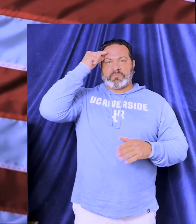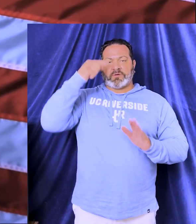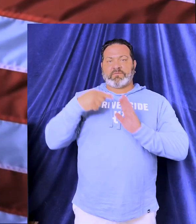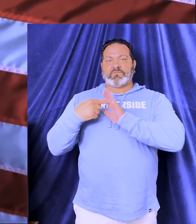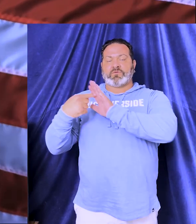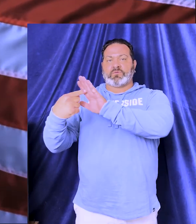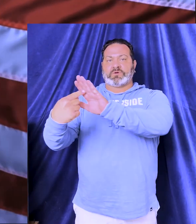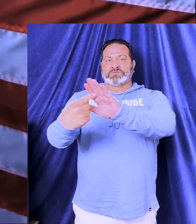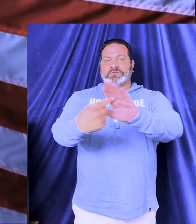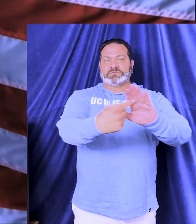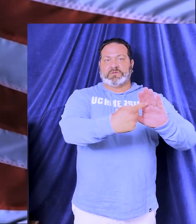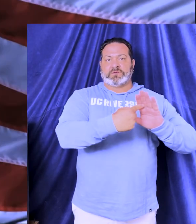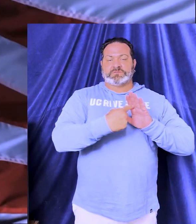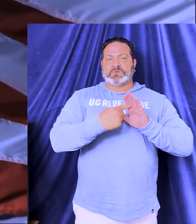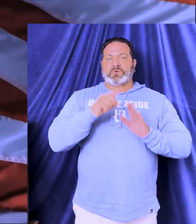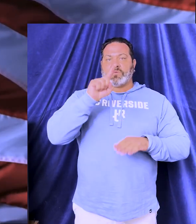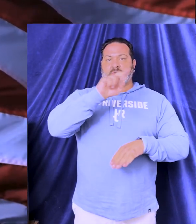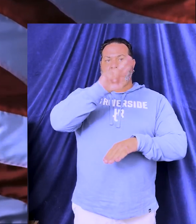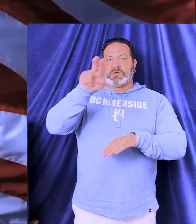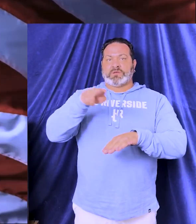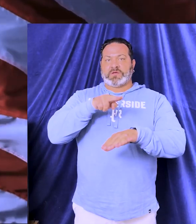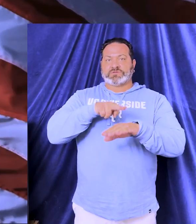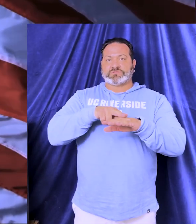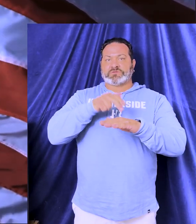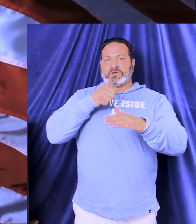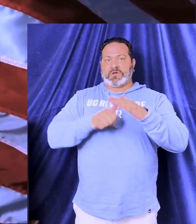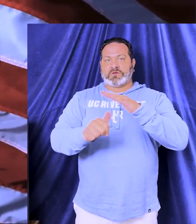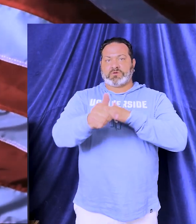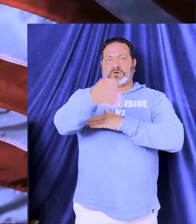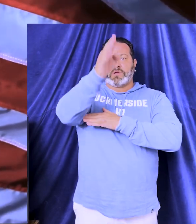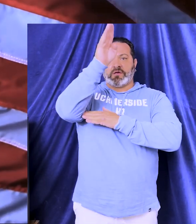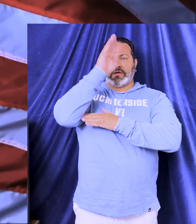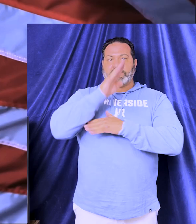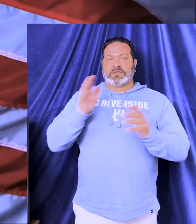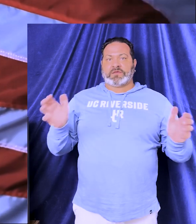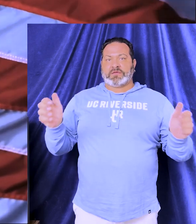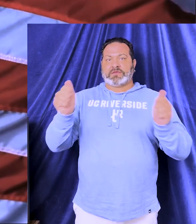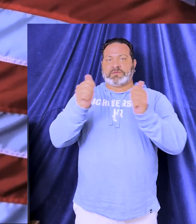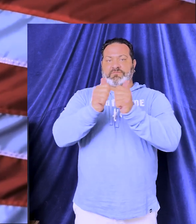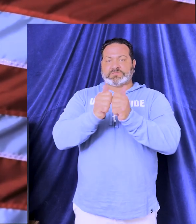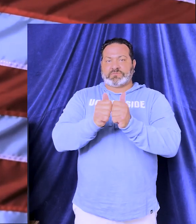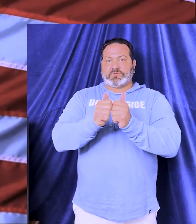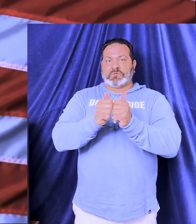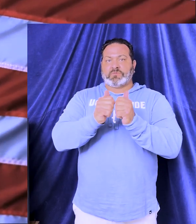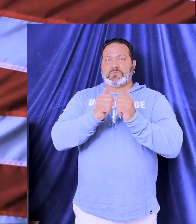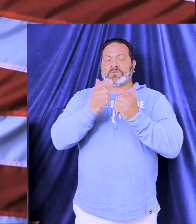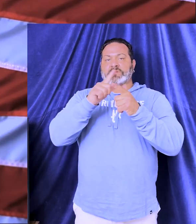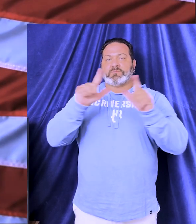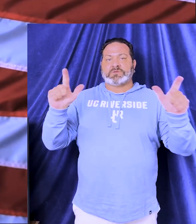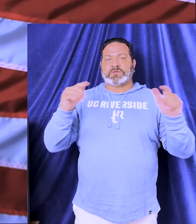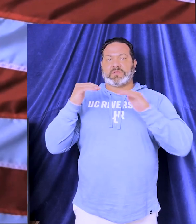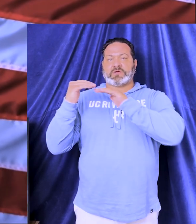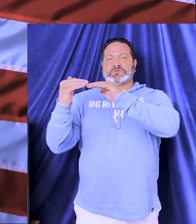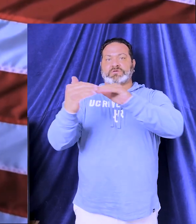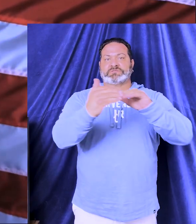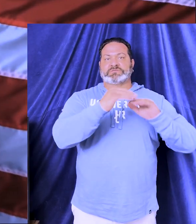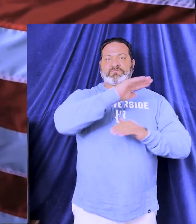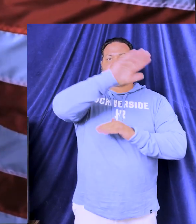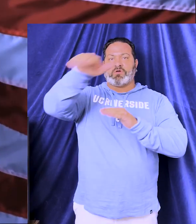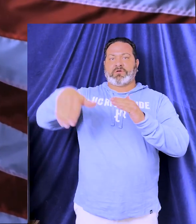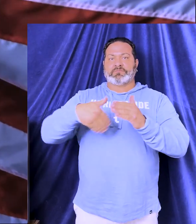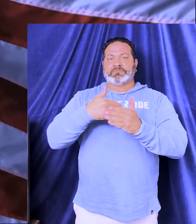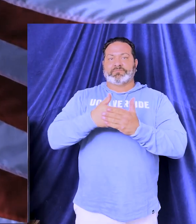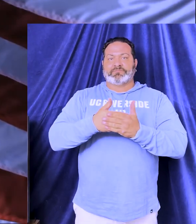Republic for which it stands, one nation, under God, indivisible, with liberty and justice for